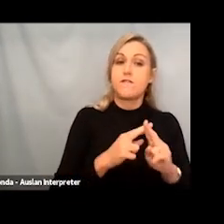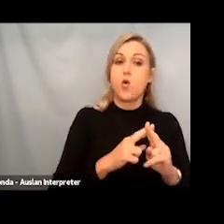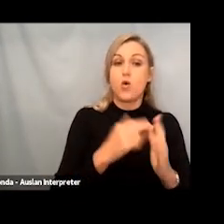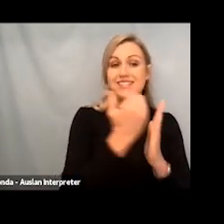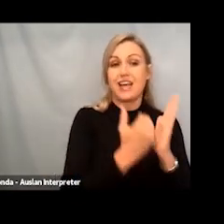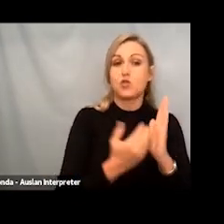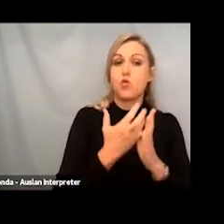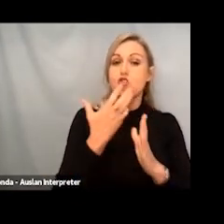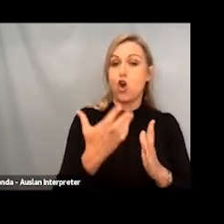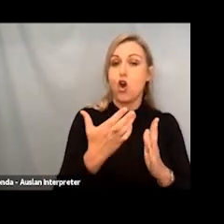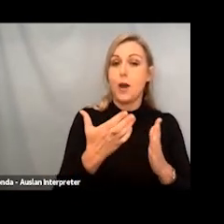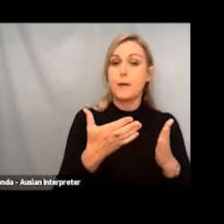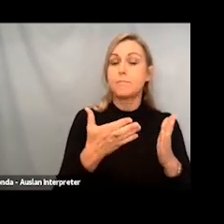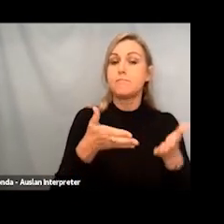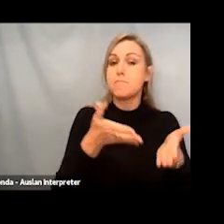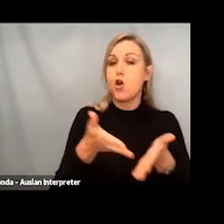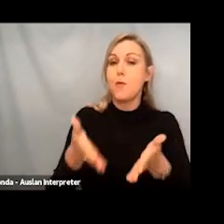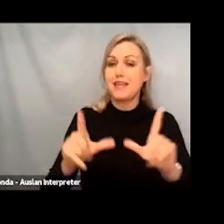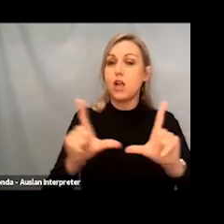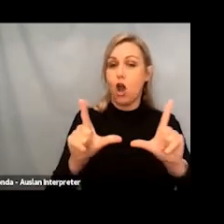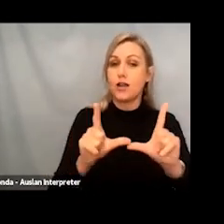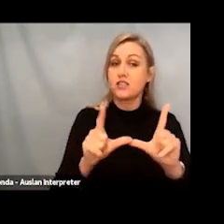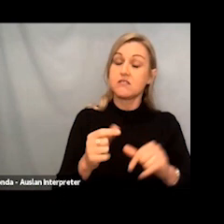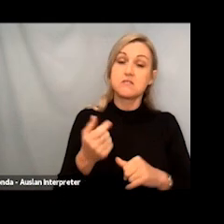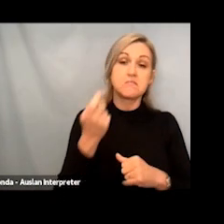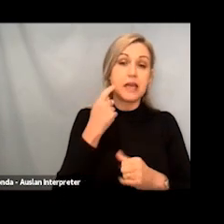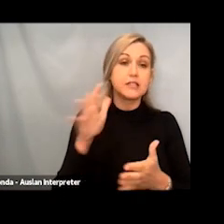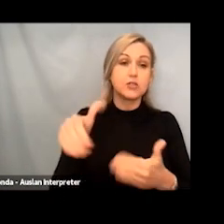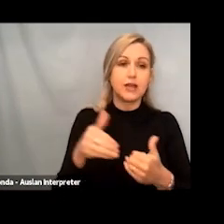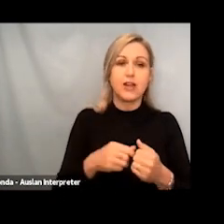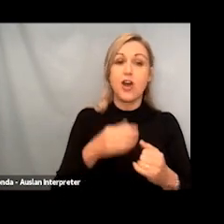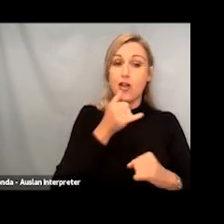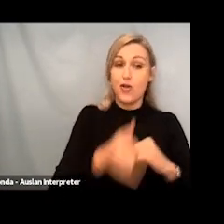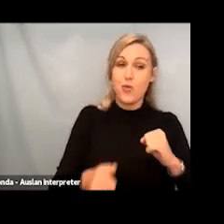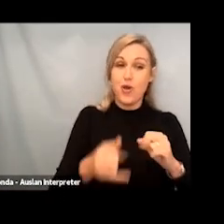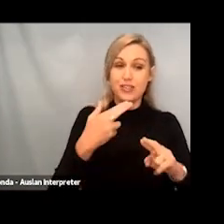licenses. Actually importing the psilocybin was the harder part.